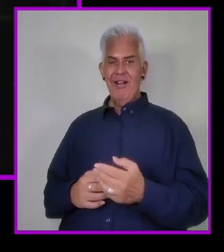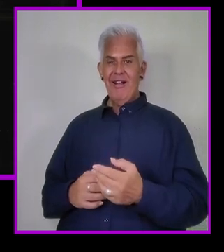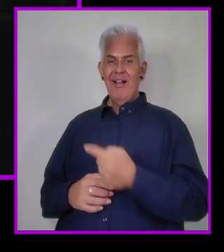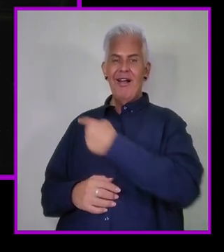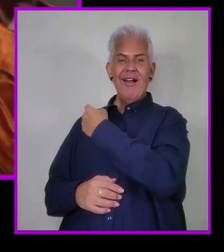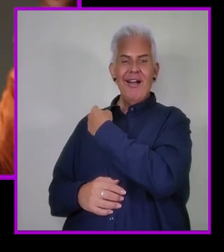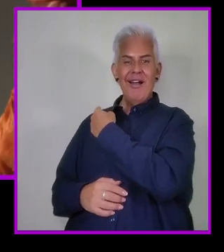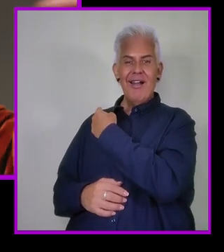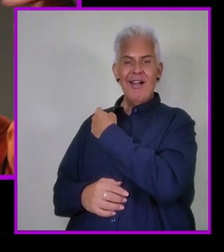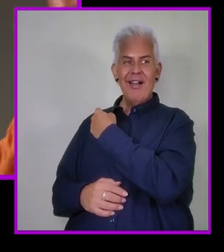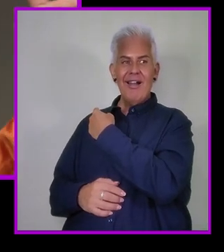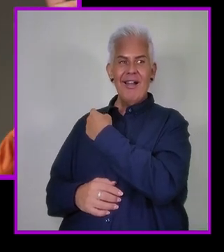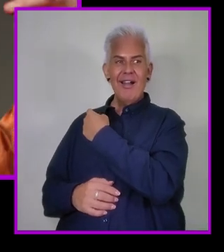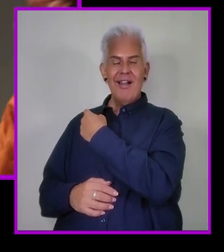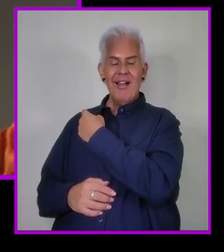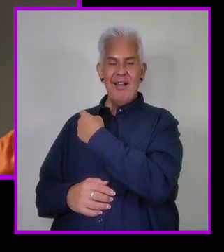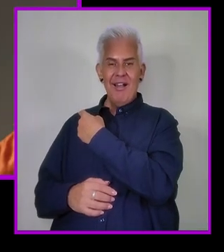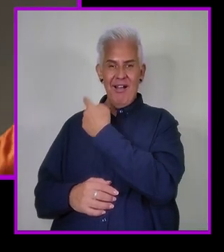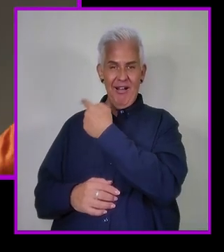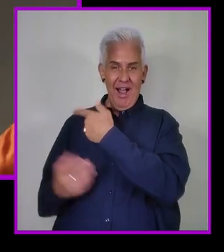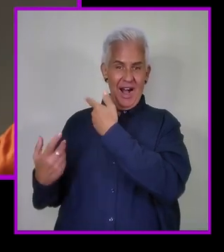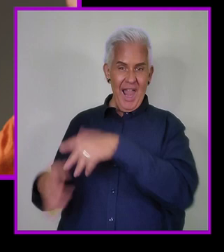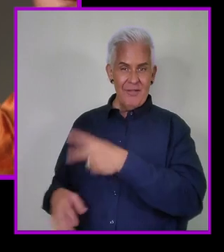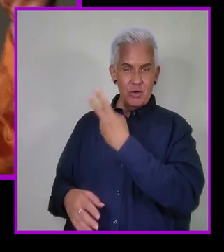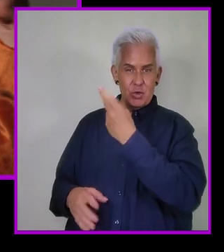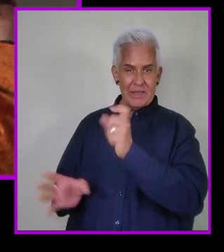I'd, you know, or had walked away from me 20 years ago.